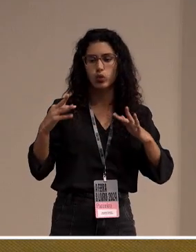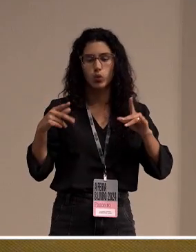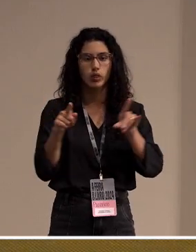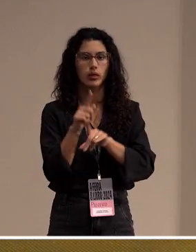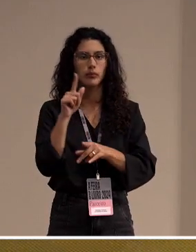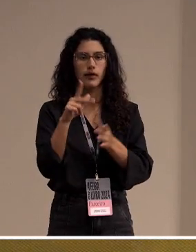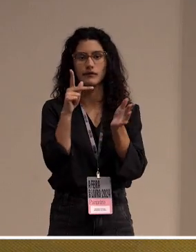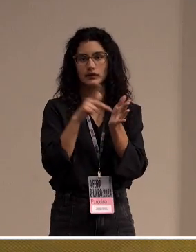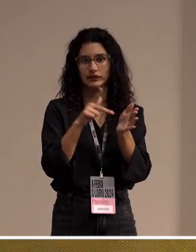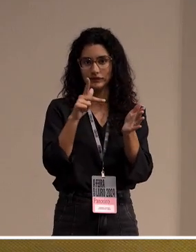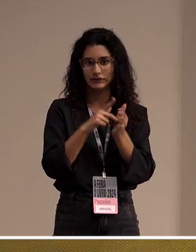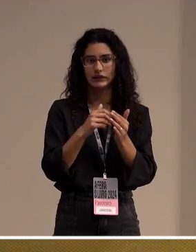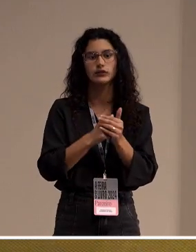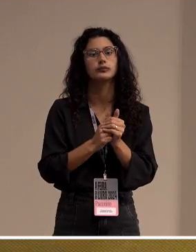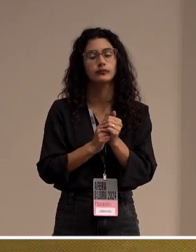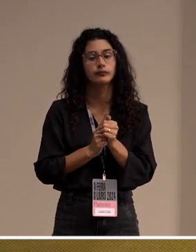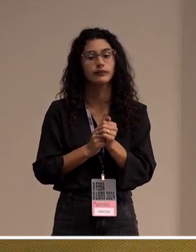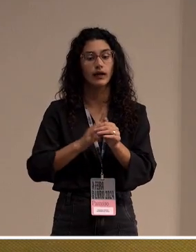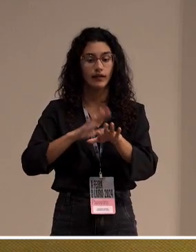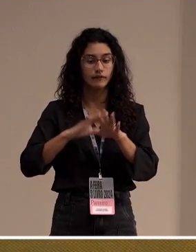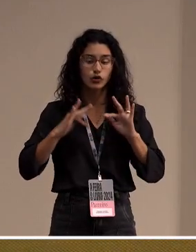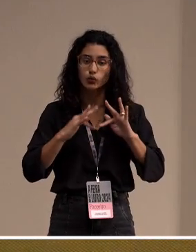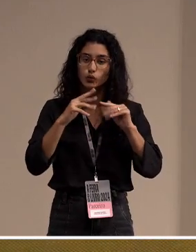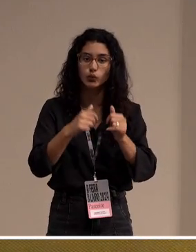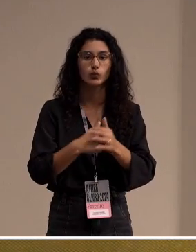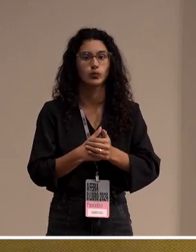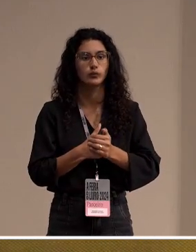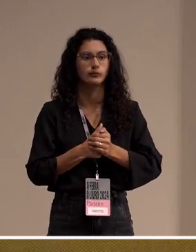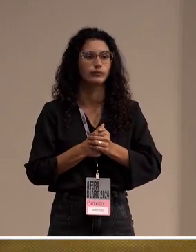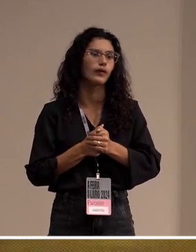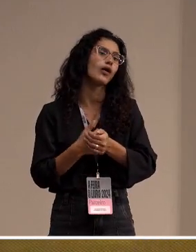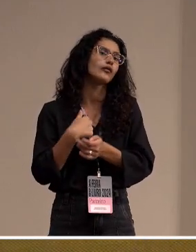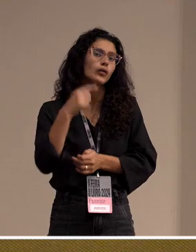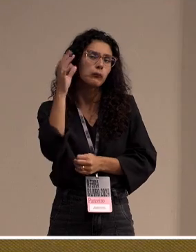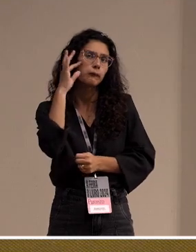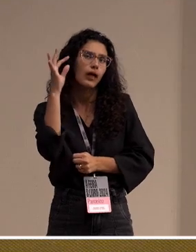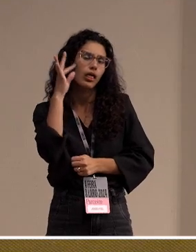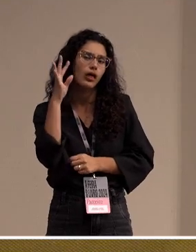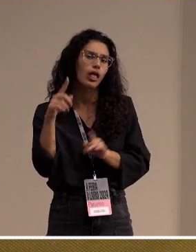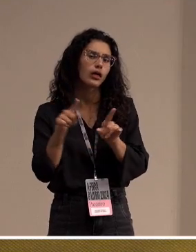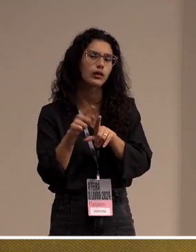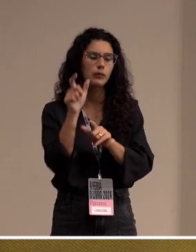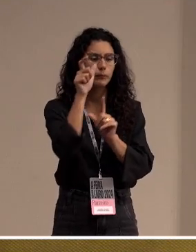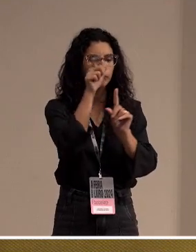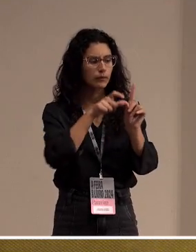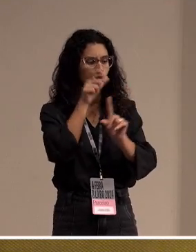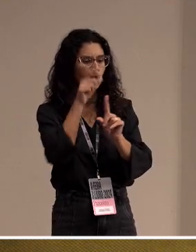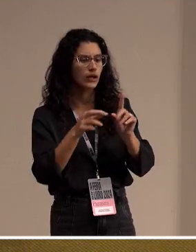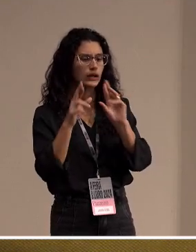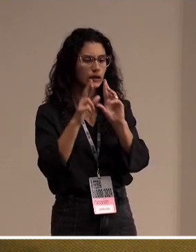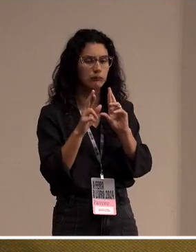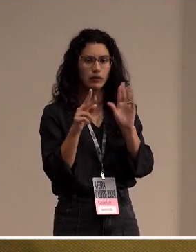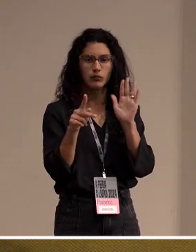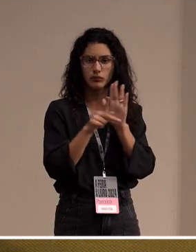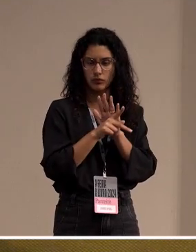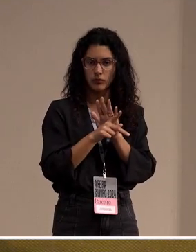So I tried to imagine a character inspired by Harriet Tubman in the book called Swing